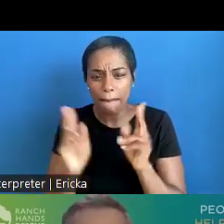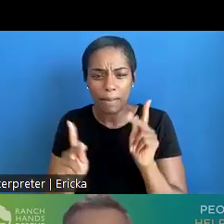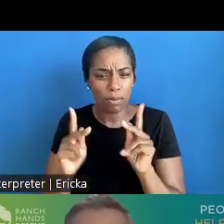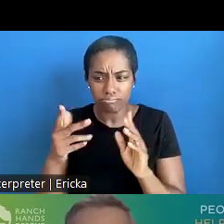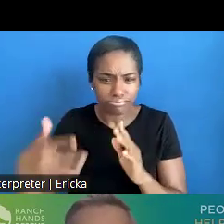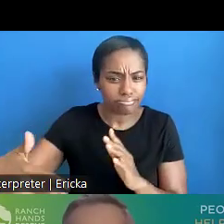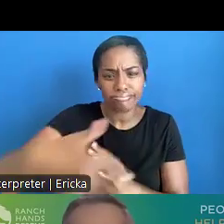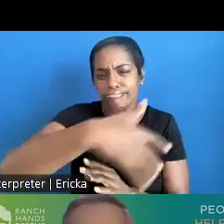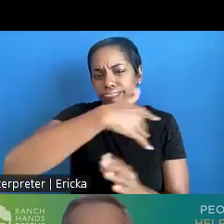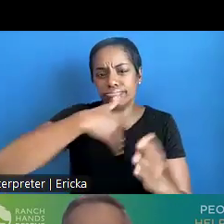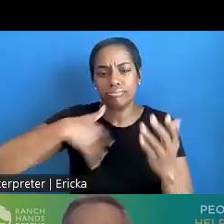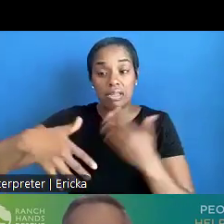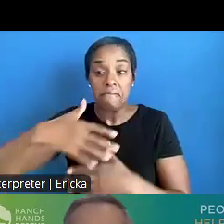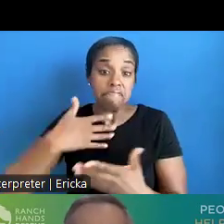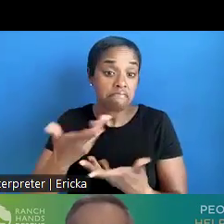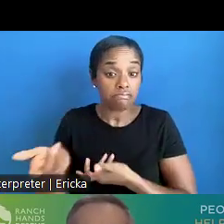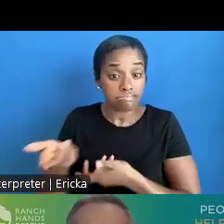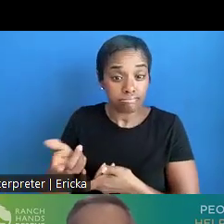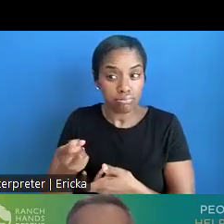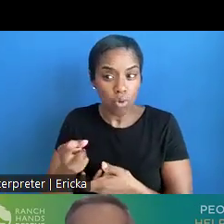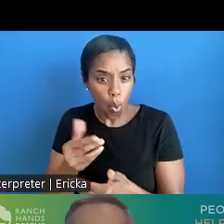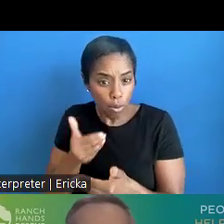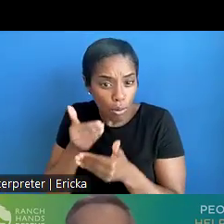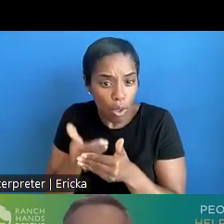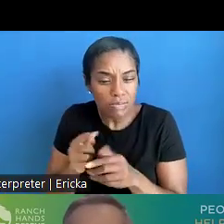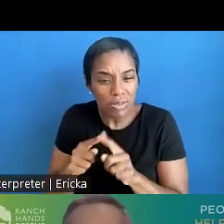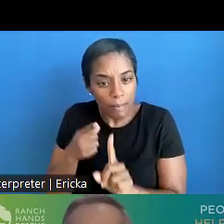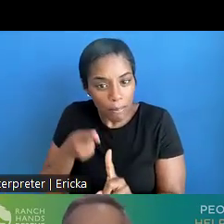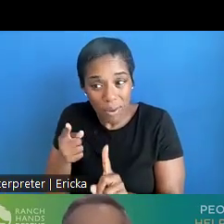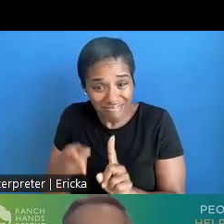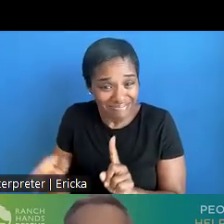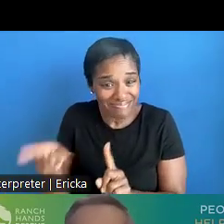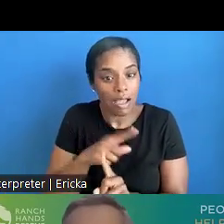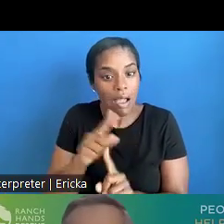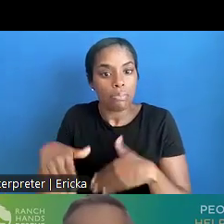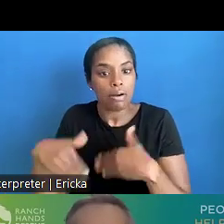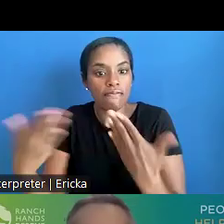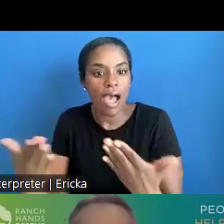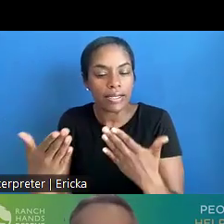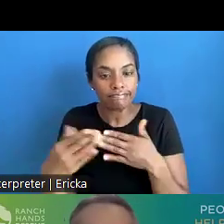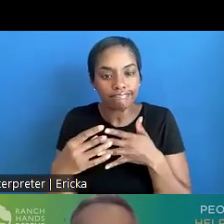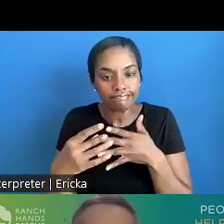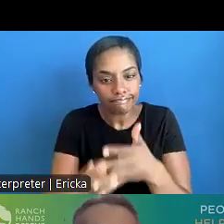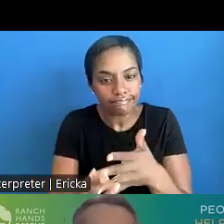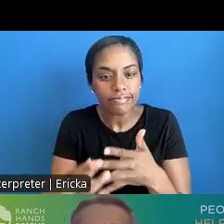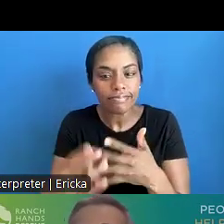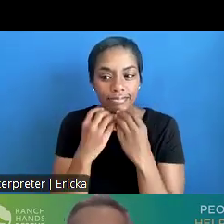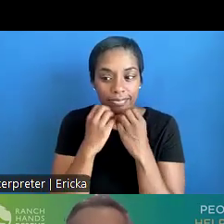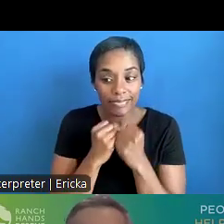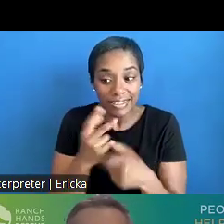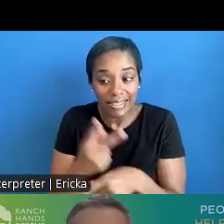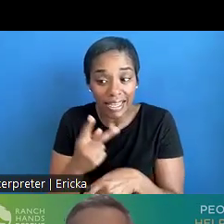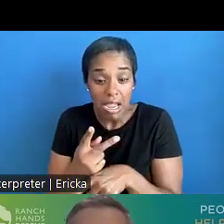or intimately involved, that were providing direction and care and teaching you skills along the way that you may not even realize